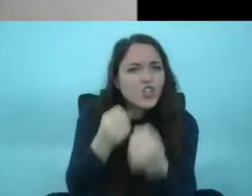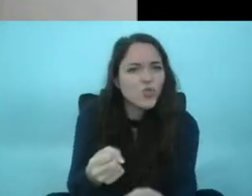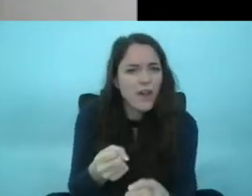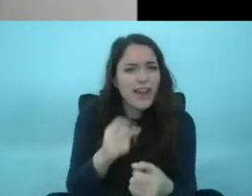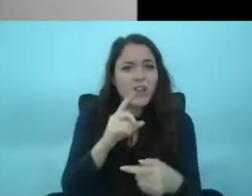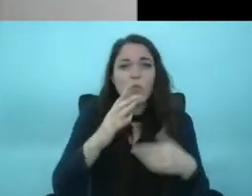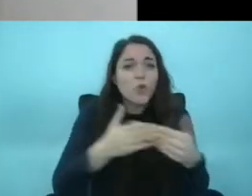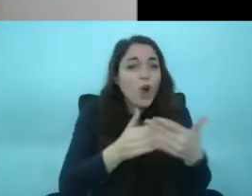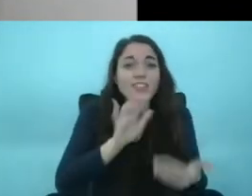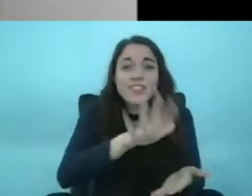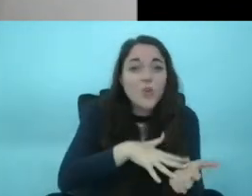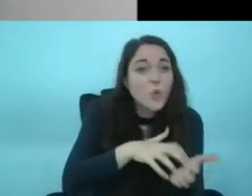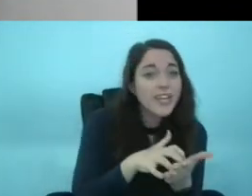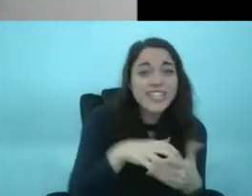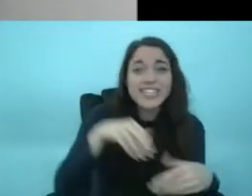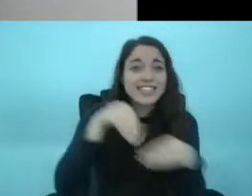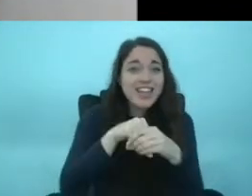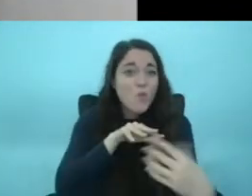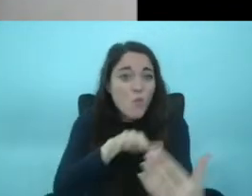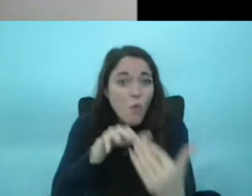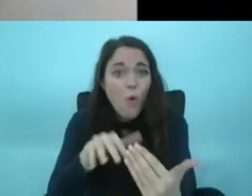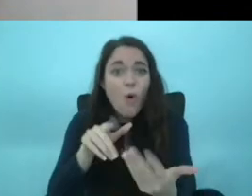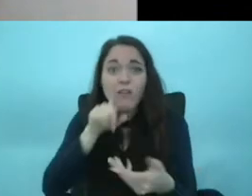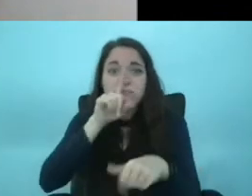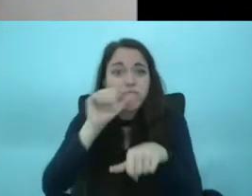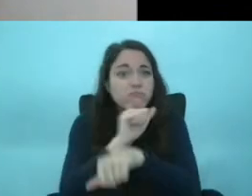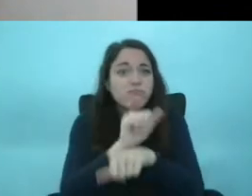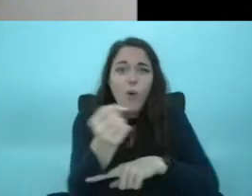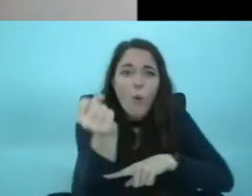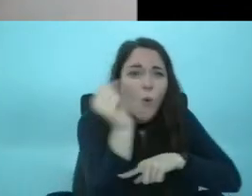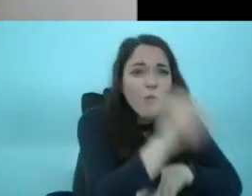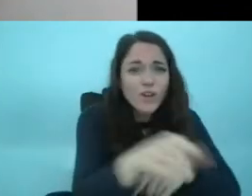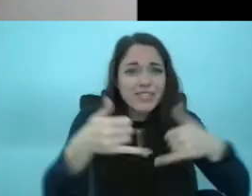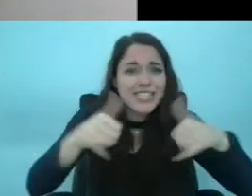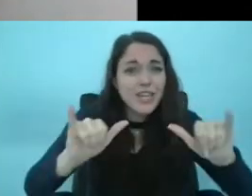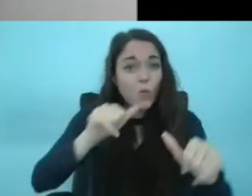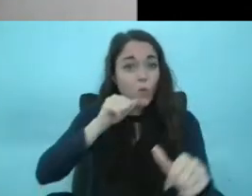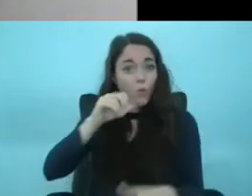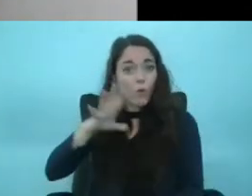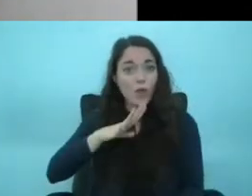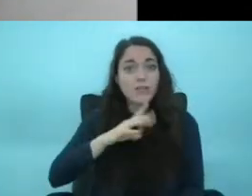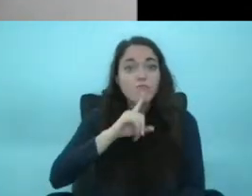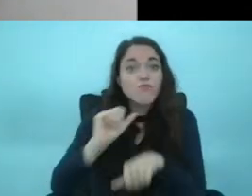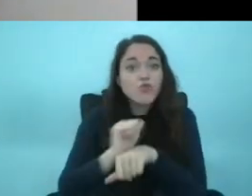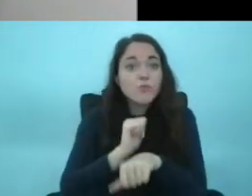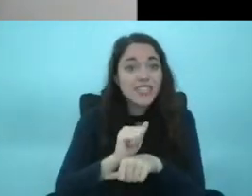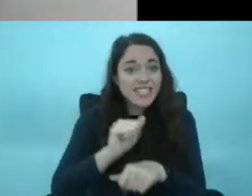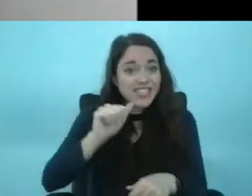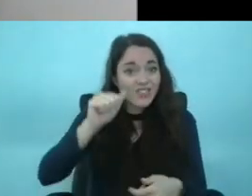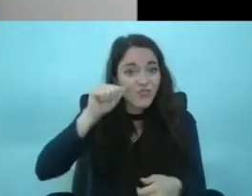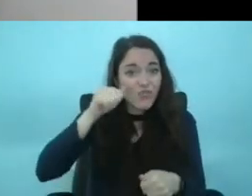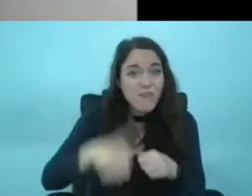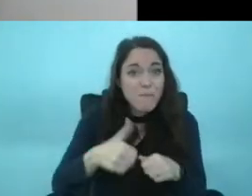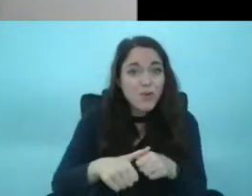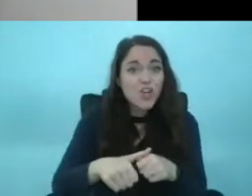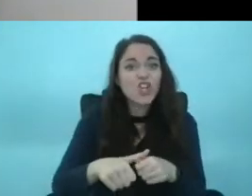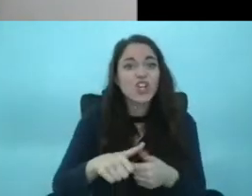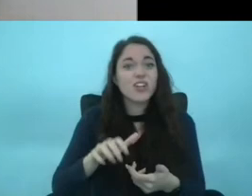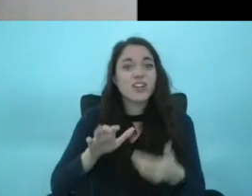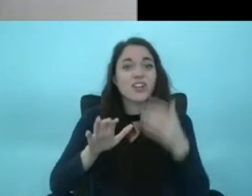and world armies. Women receive back their dead